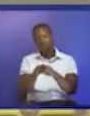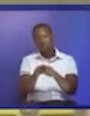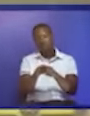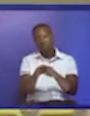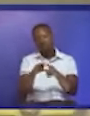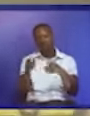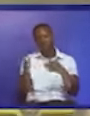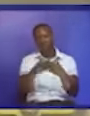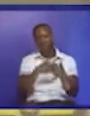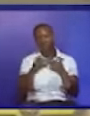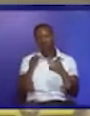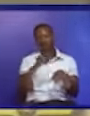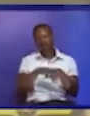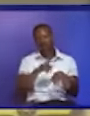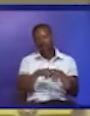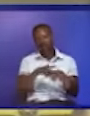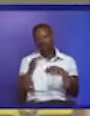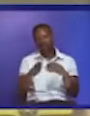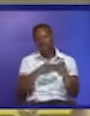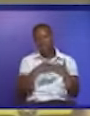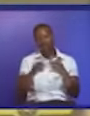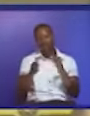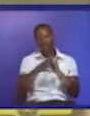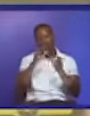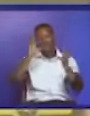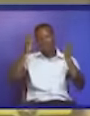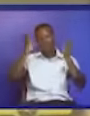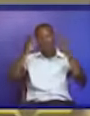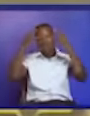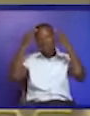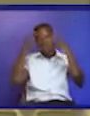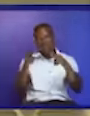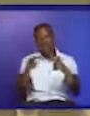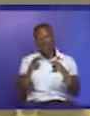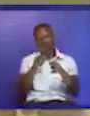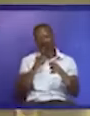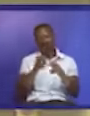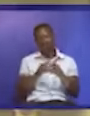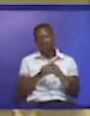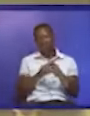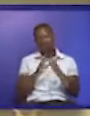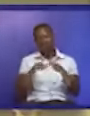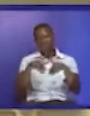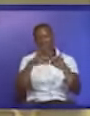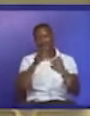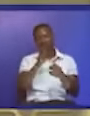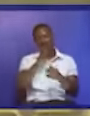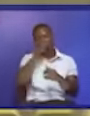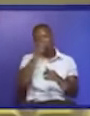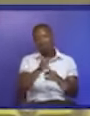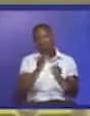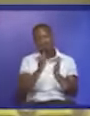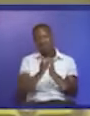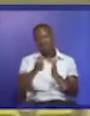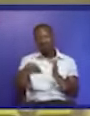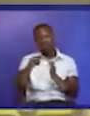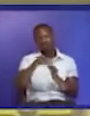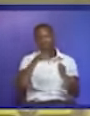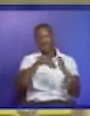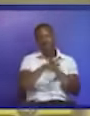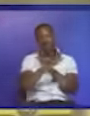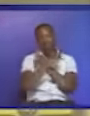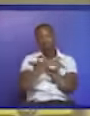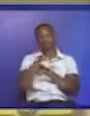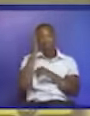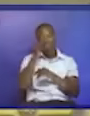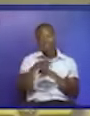the season, regardless the climatic condition, it leaves you with an assurance that you will enter your rest. It